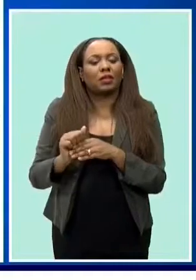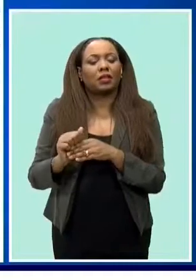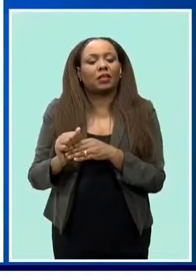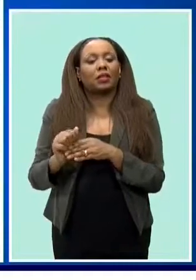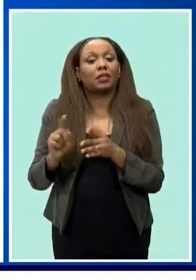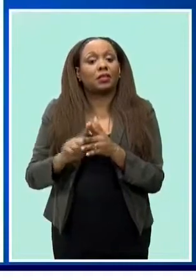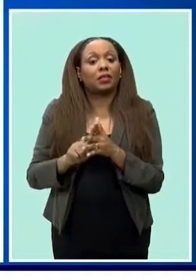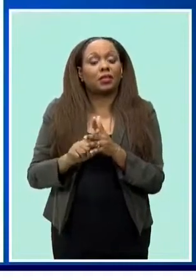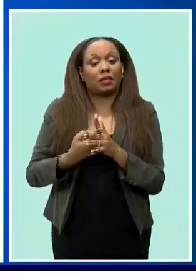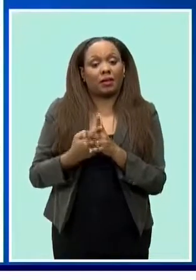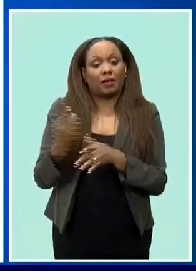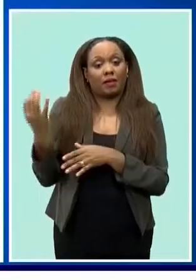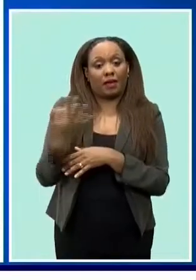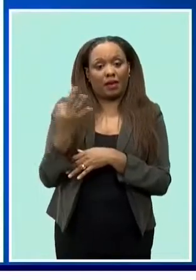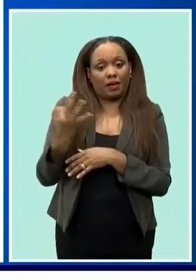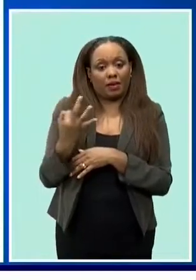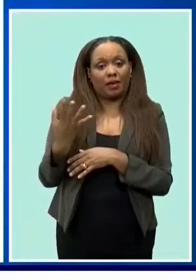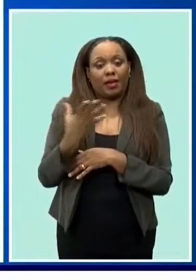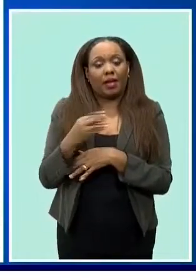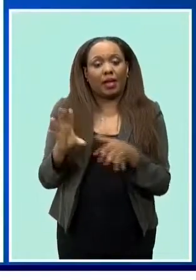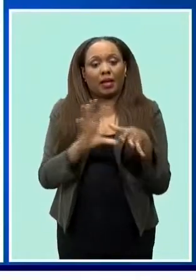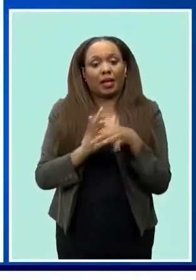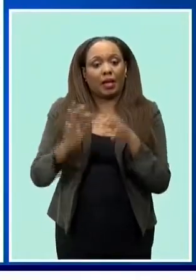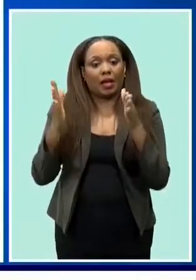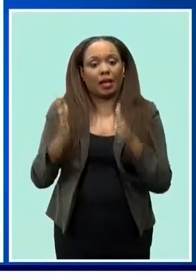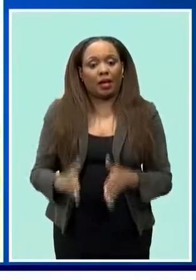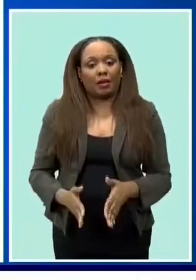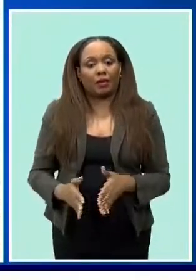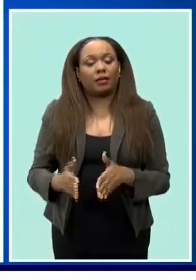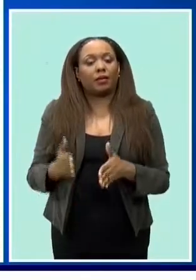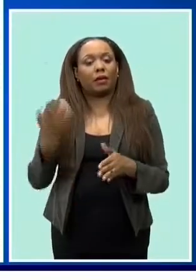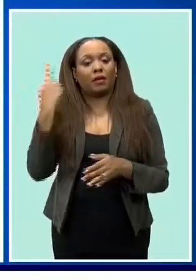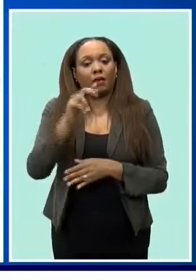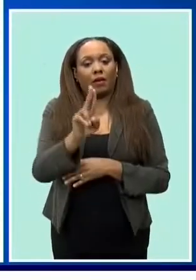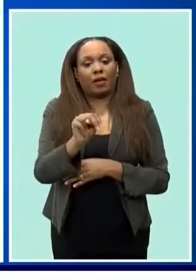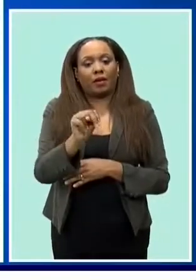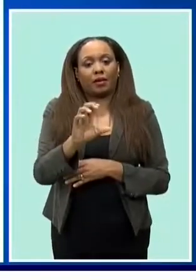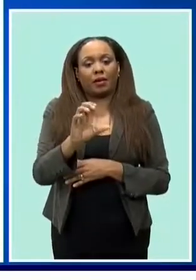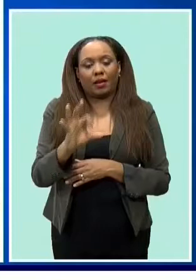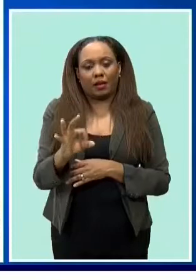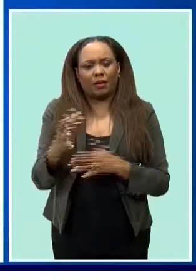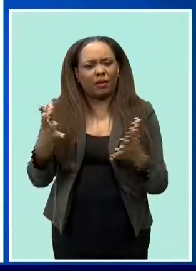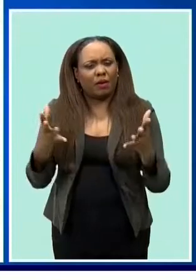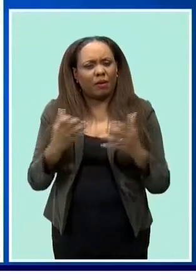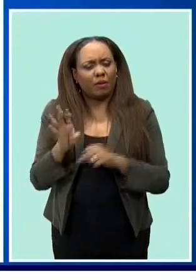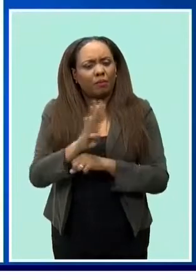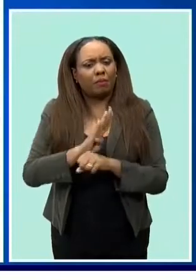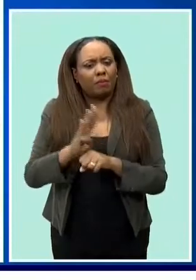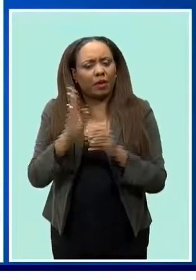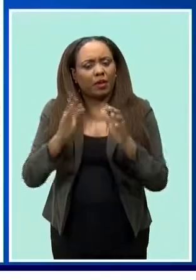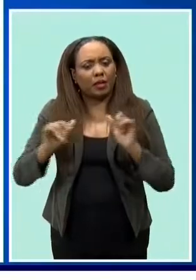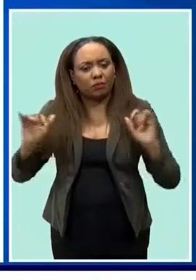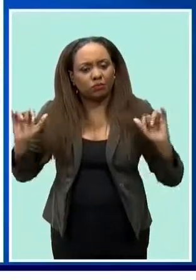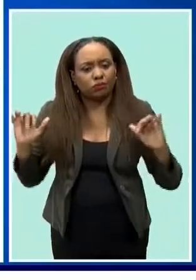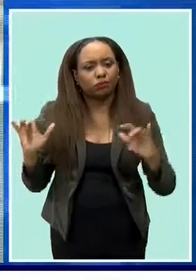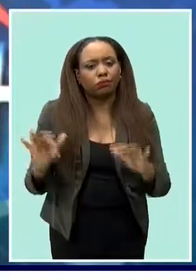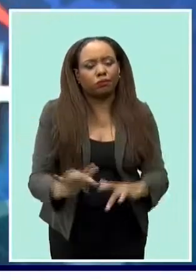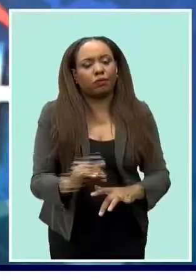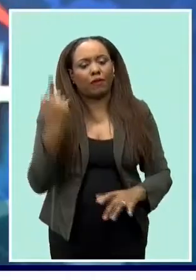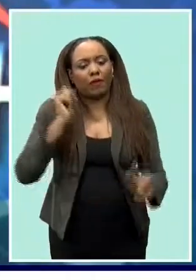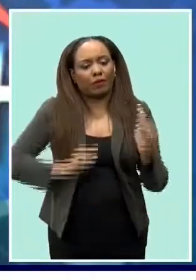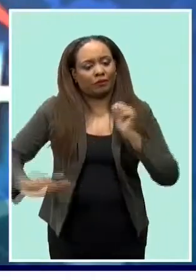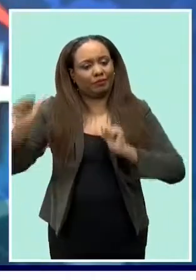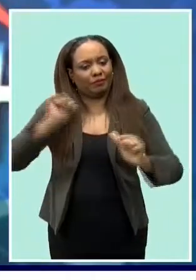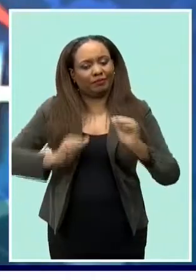on Friday. Event coordinator with the National Cultural Foundation, AJA, wants Barbadians to come out in their numbers for that